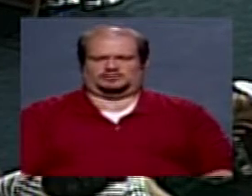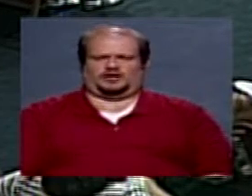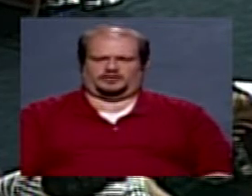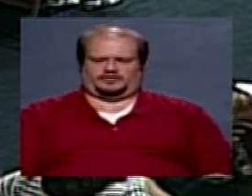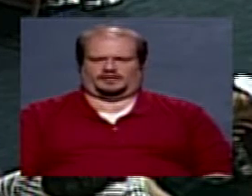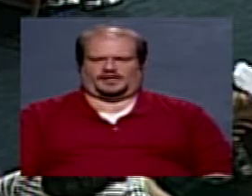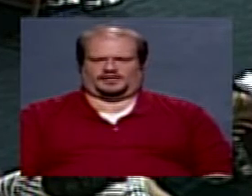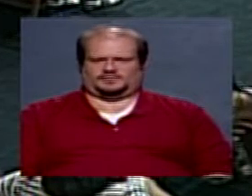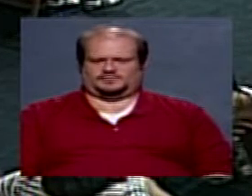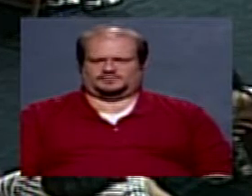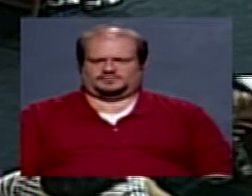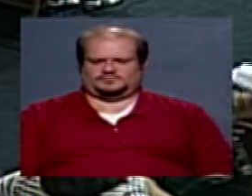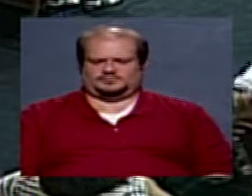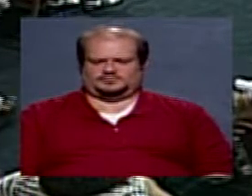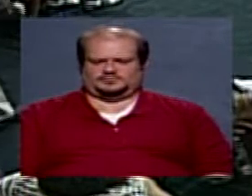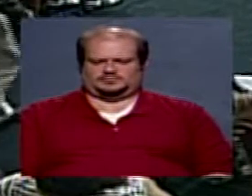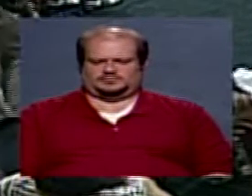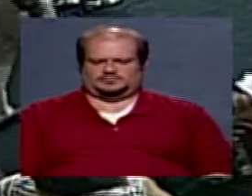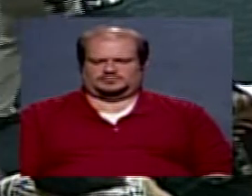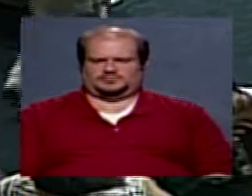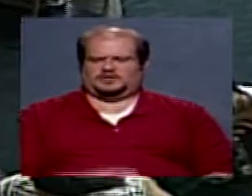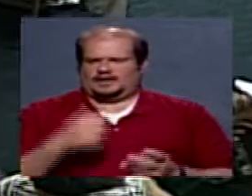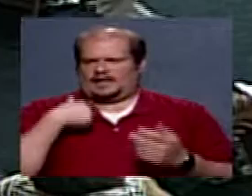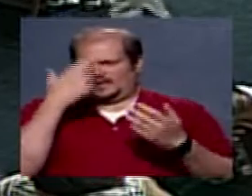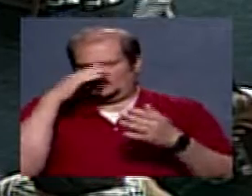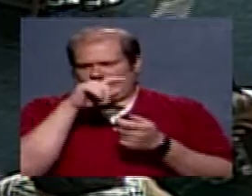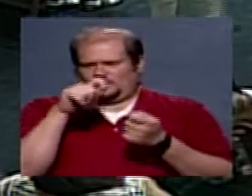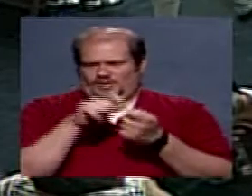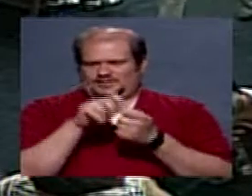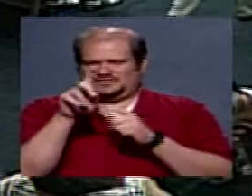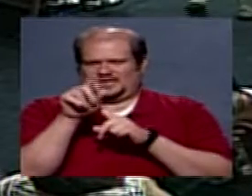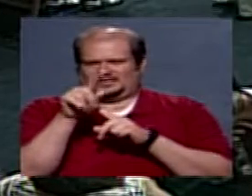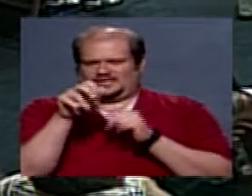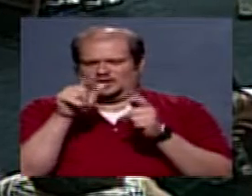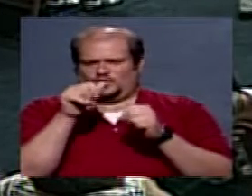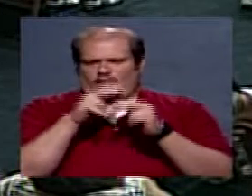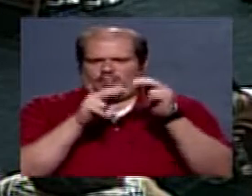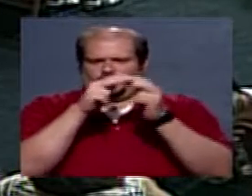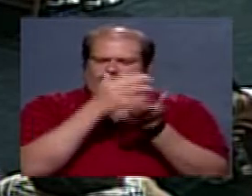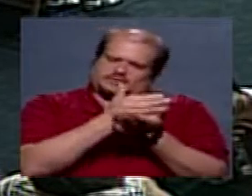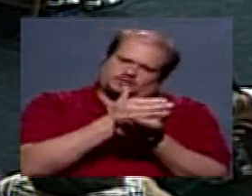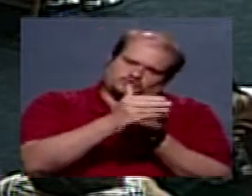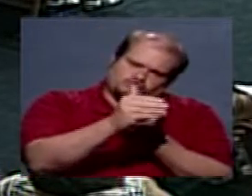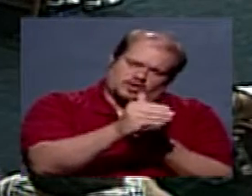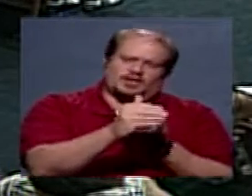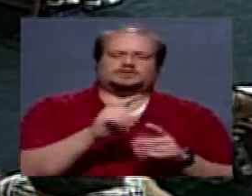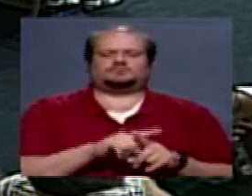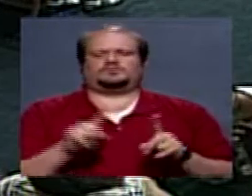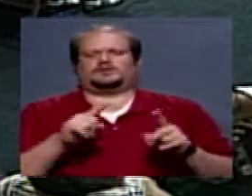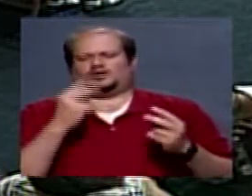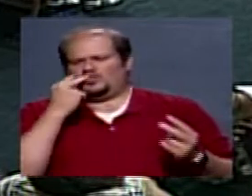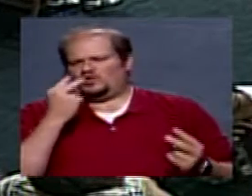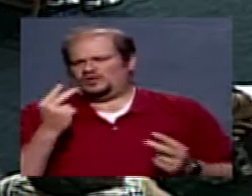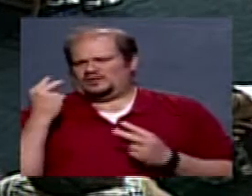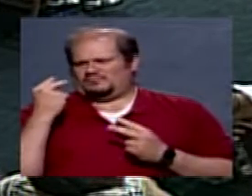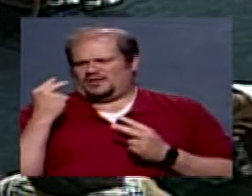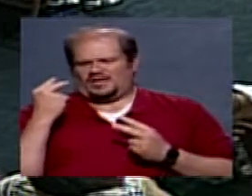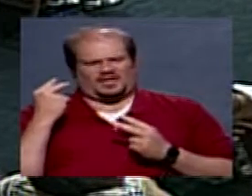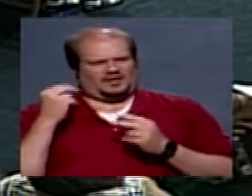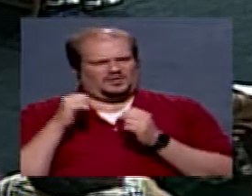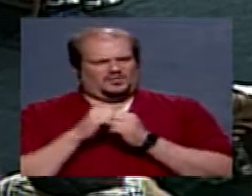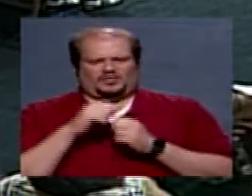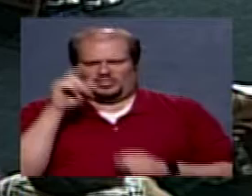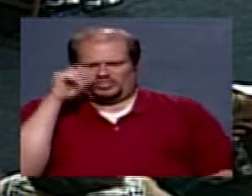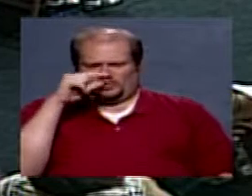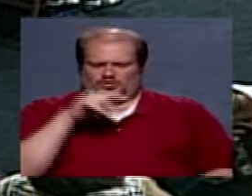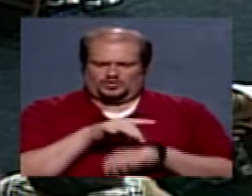Just, anyone know? I don't know the exact date when the building was raised, but looking back in the